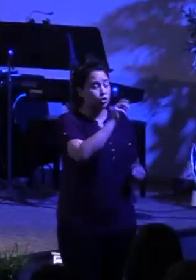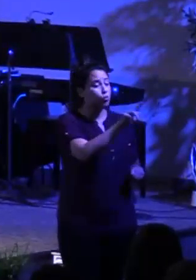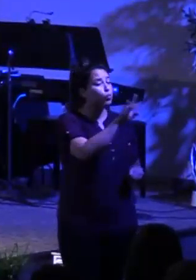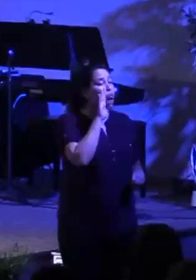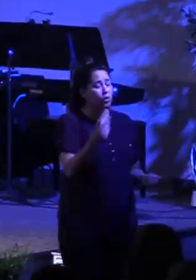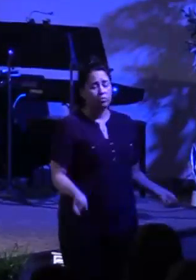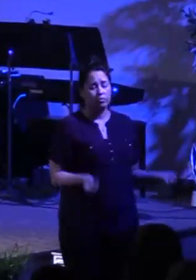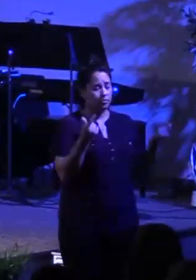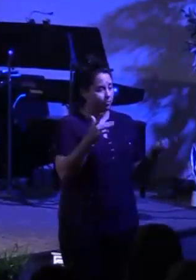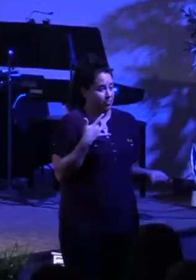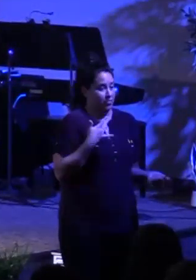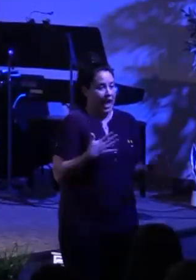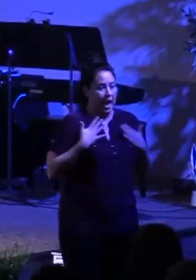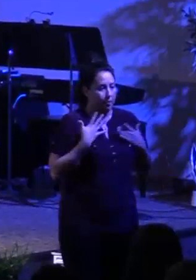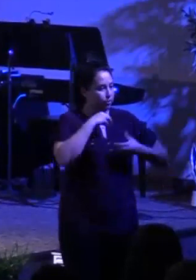person right away.